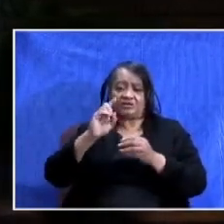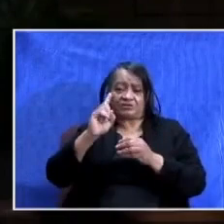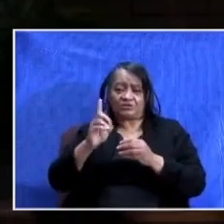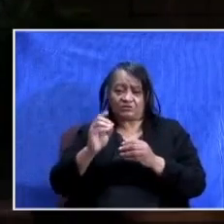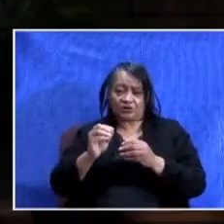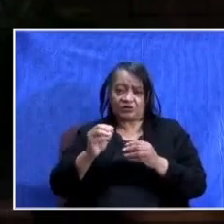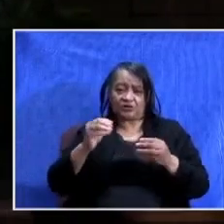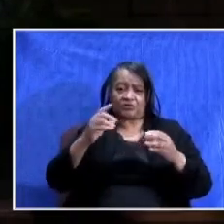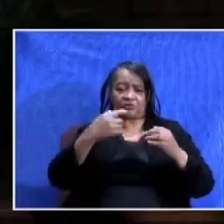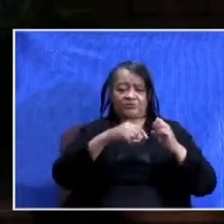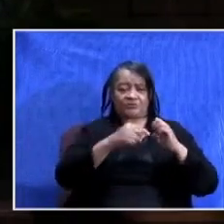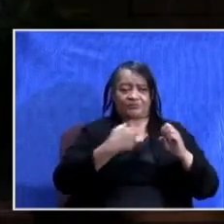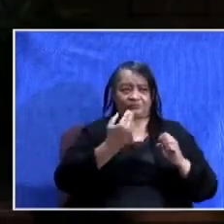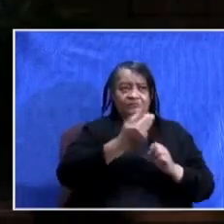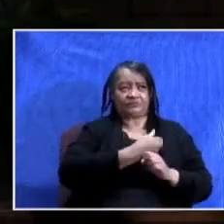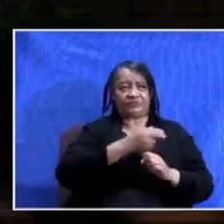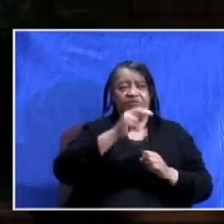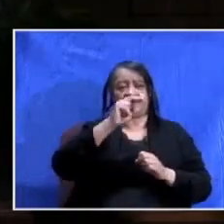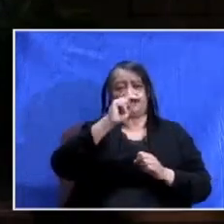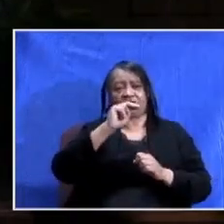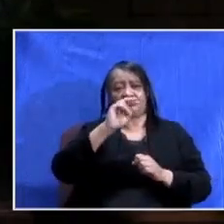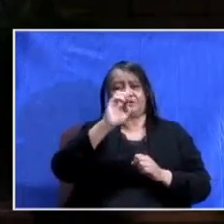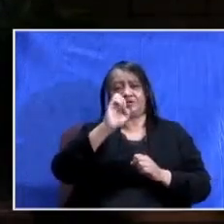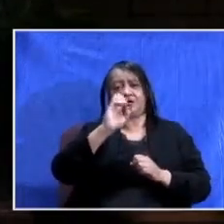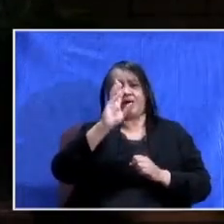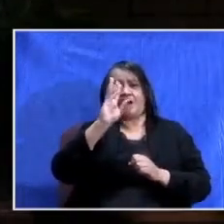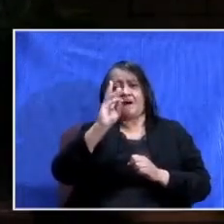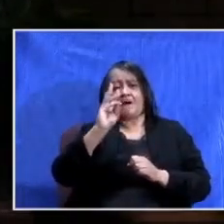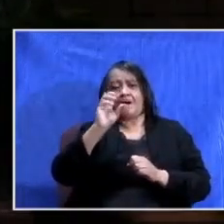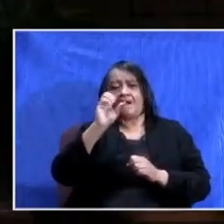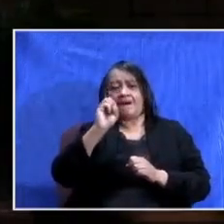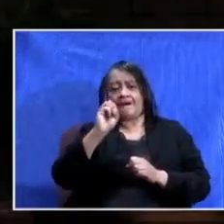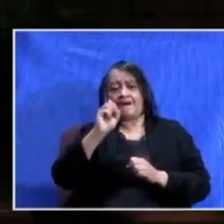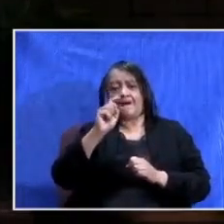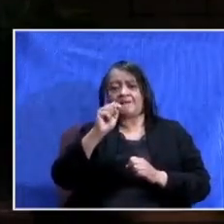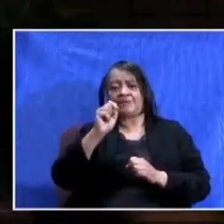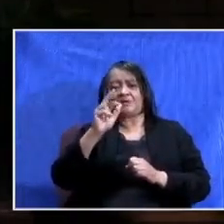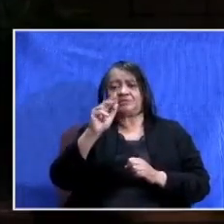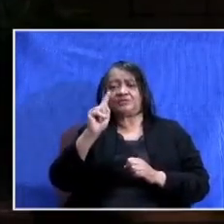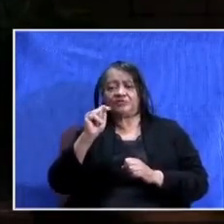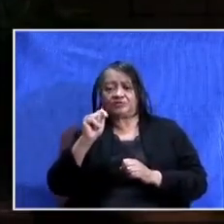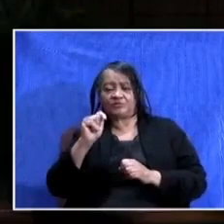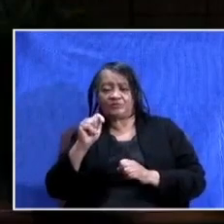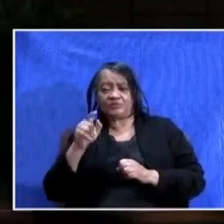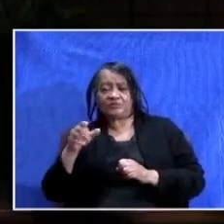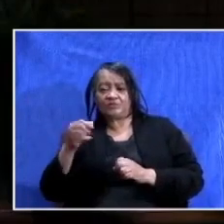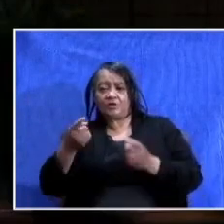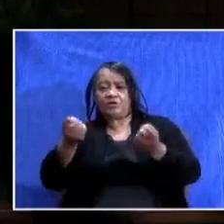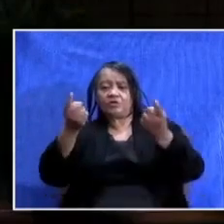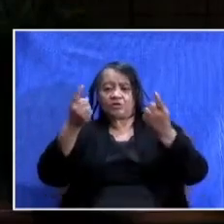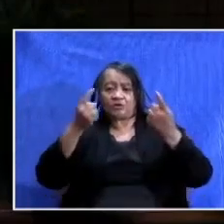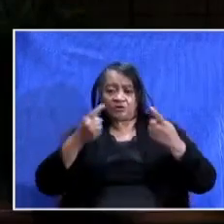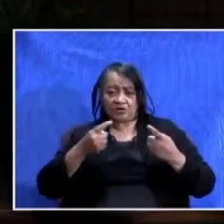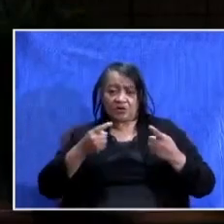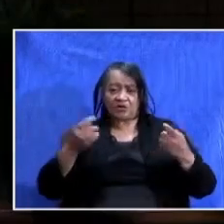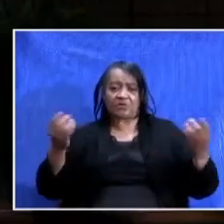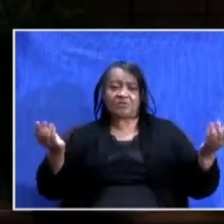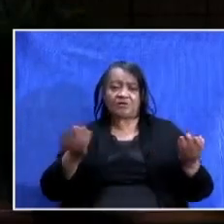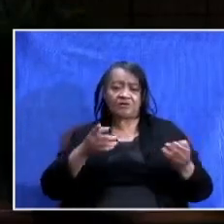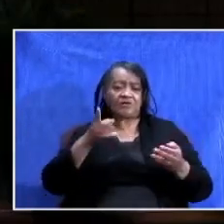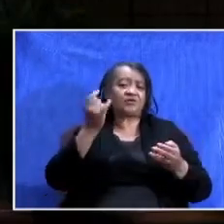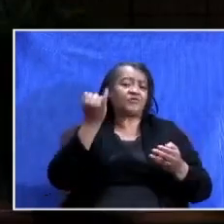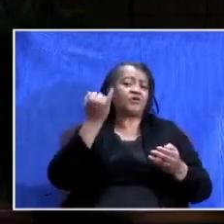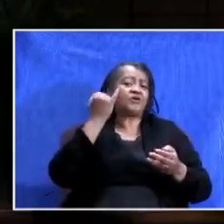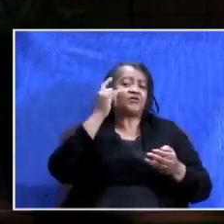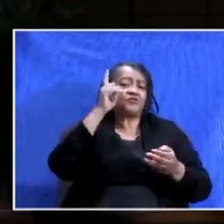Email us, new start. You need a new start. Someone in this room needs a new start. You come if you're in the room. There are decision counselors who are making their